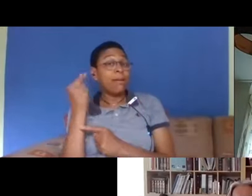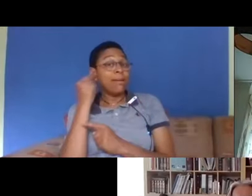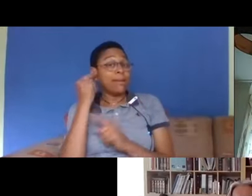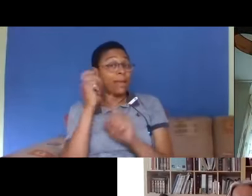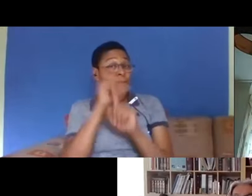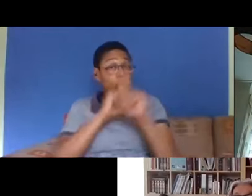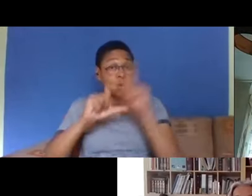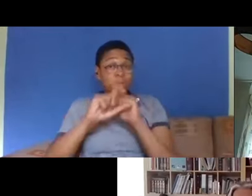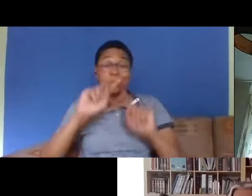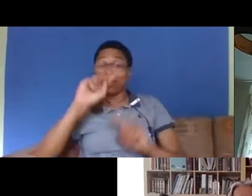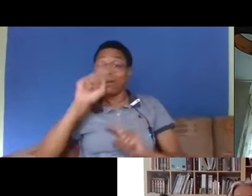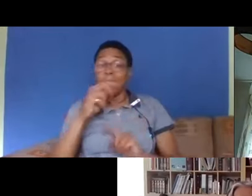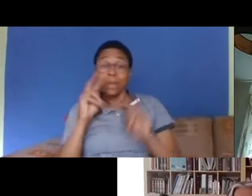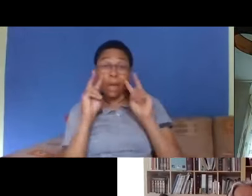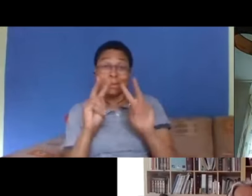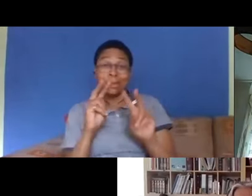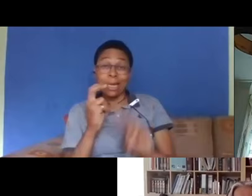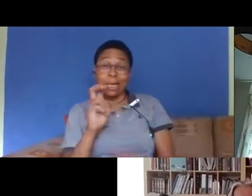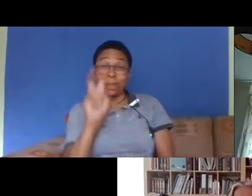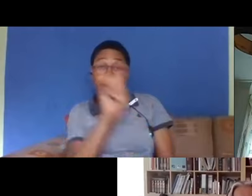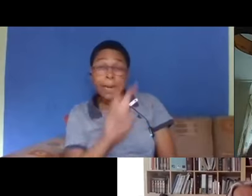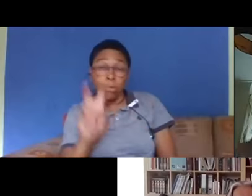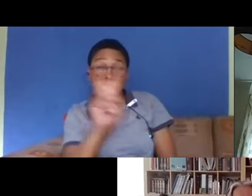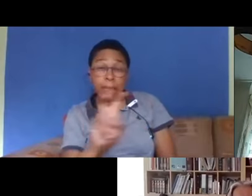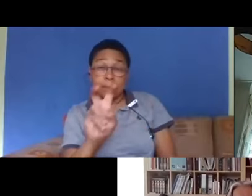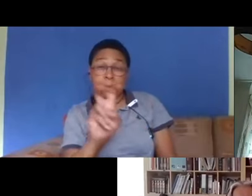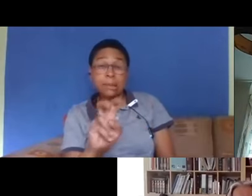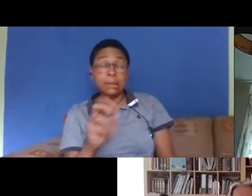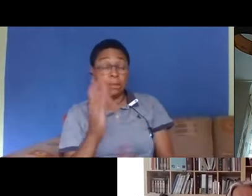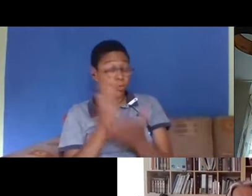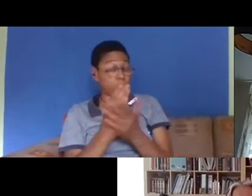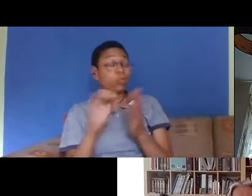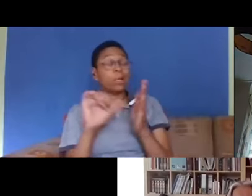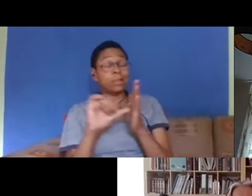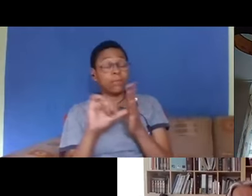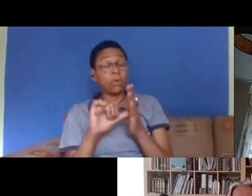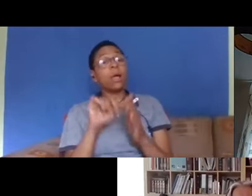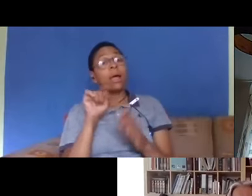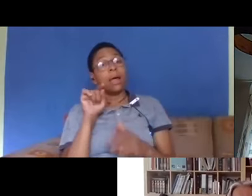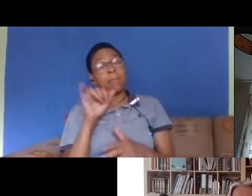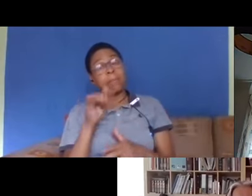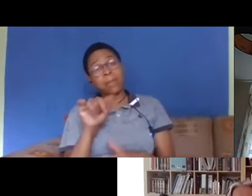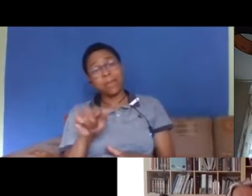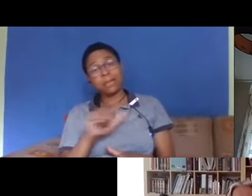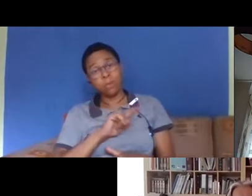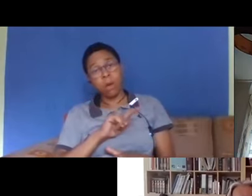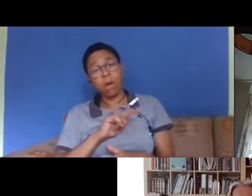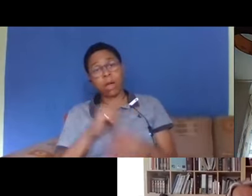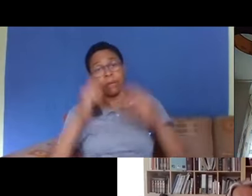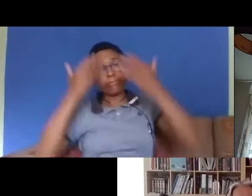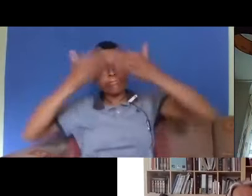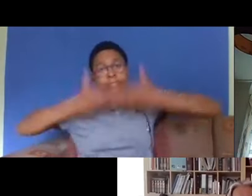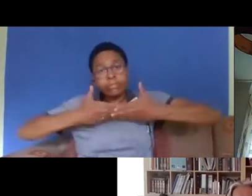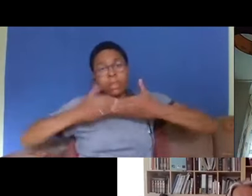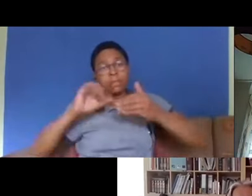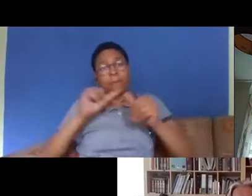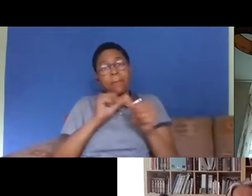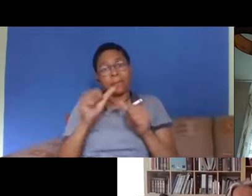the mouth and be able to lip read, etc. And actually that's where maybe the shield is optimal.